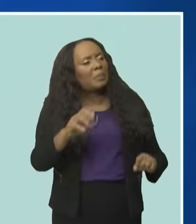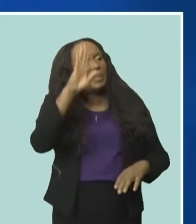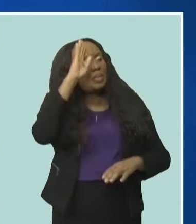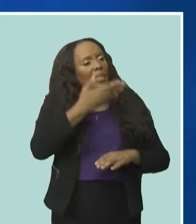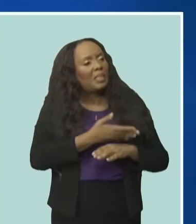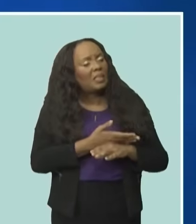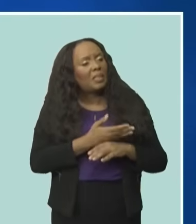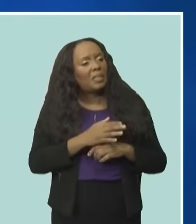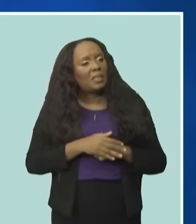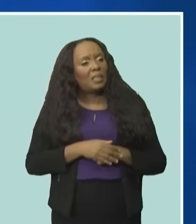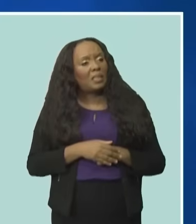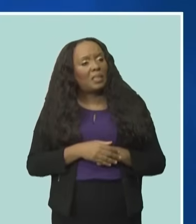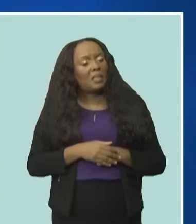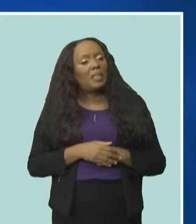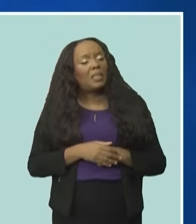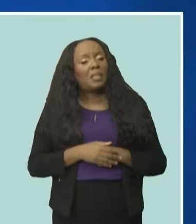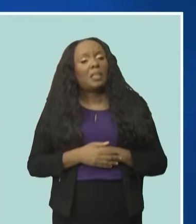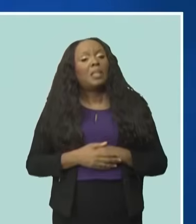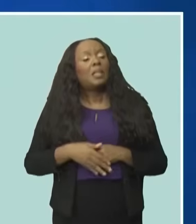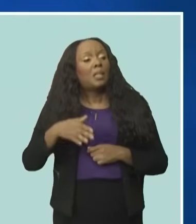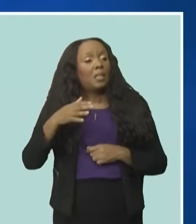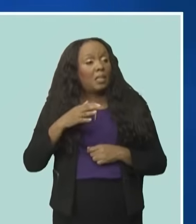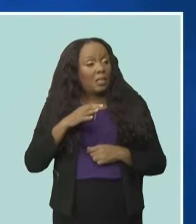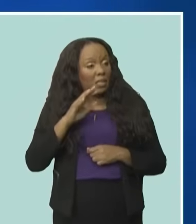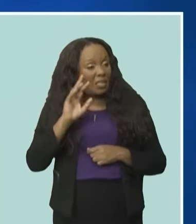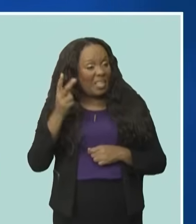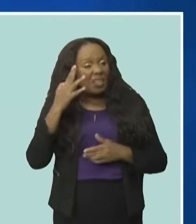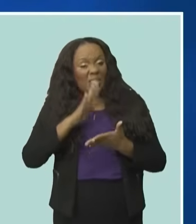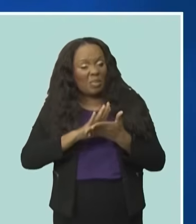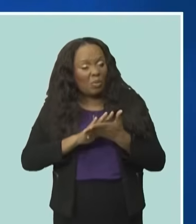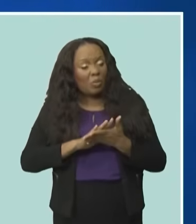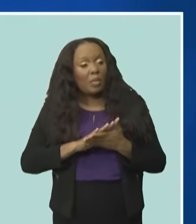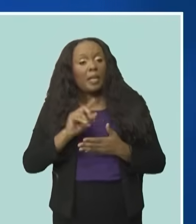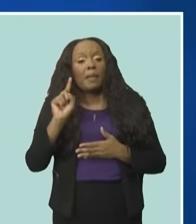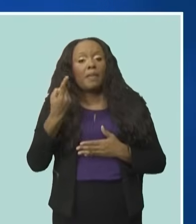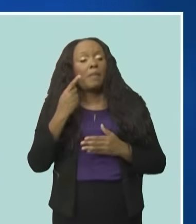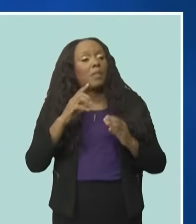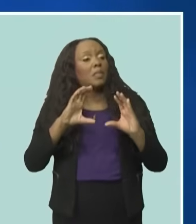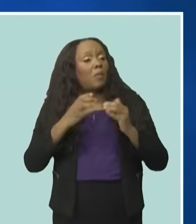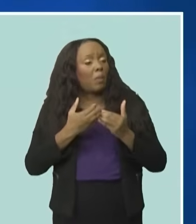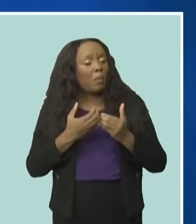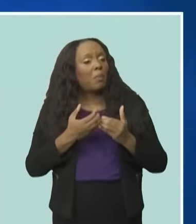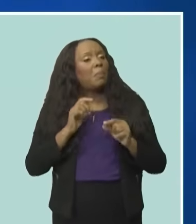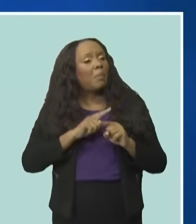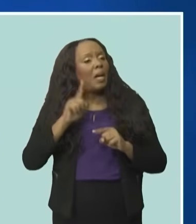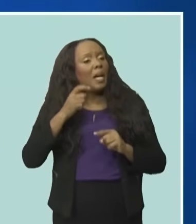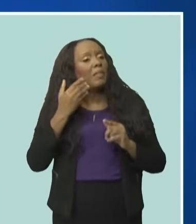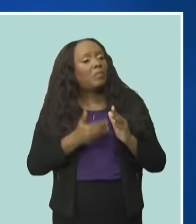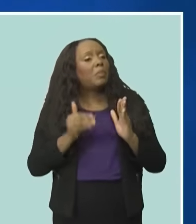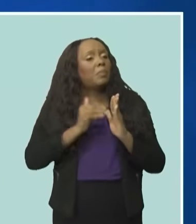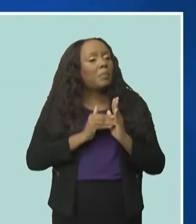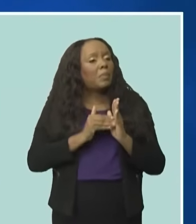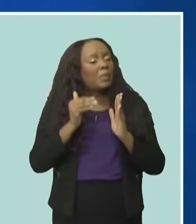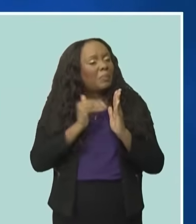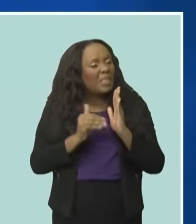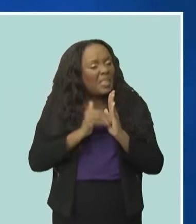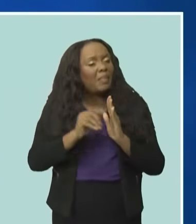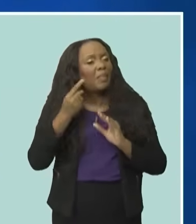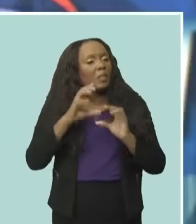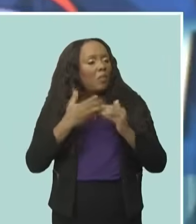is repeating first form." My heart broke, ladies and gentlemen. It really